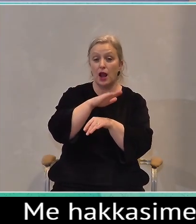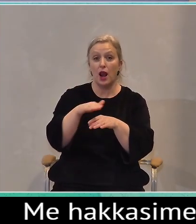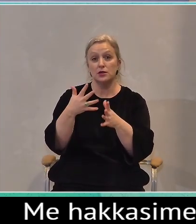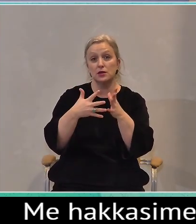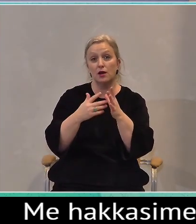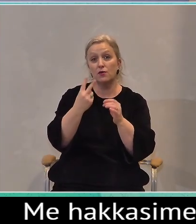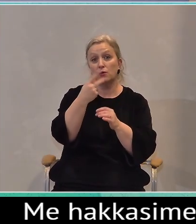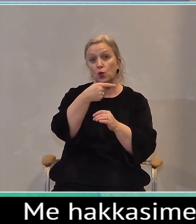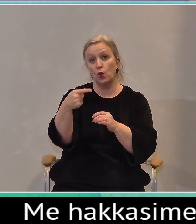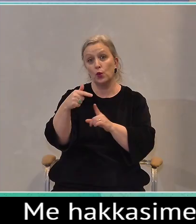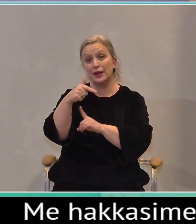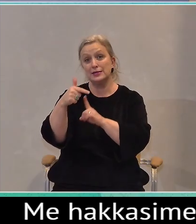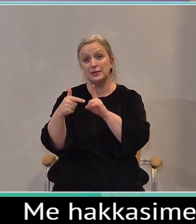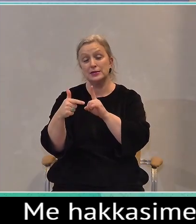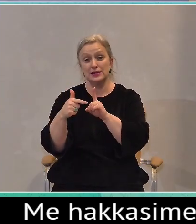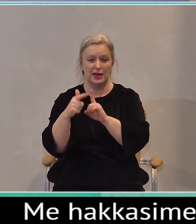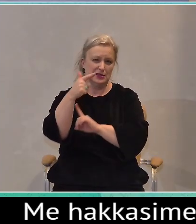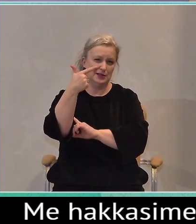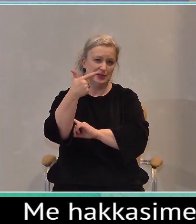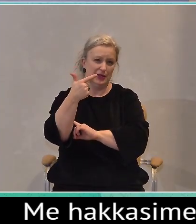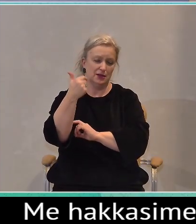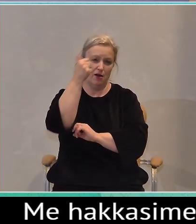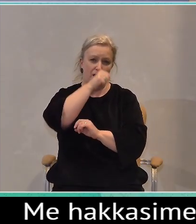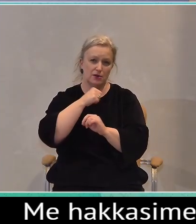the number of children with CDKL5